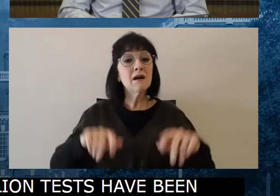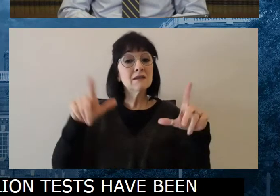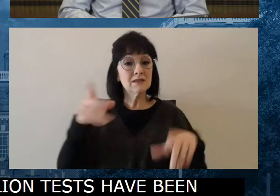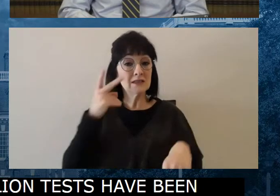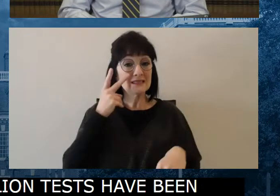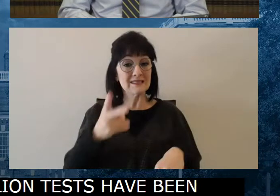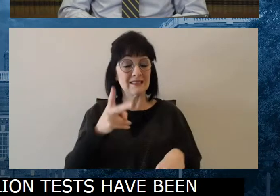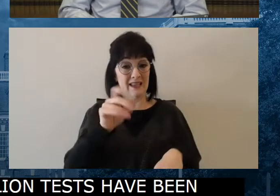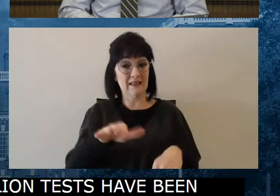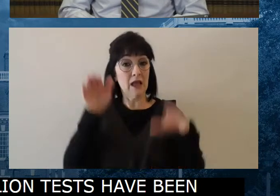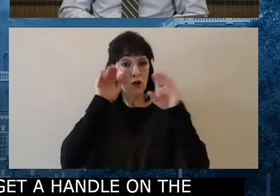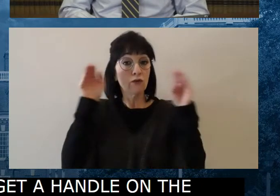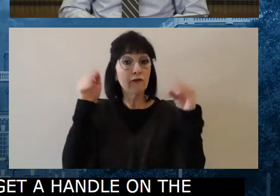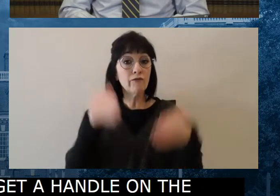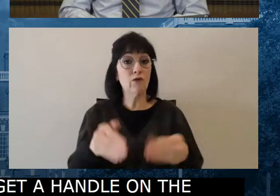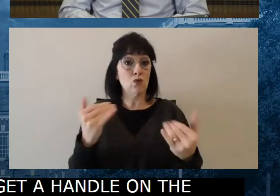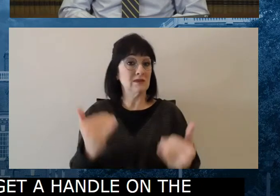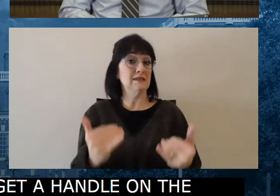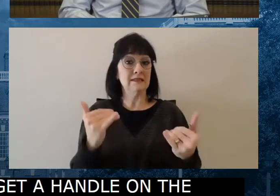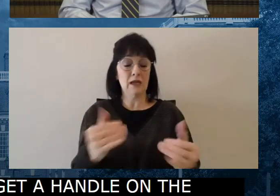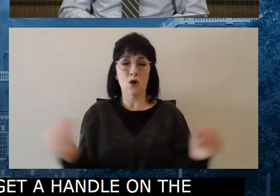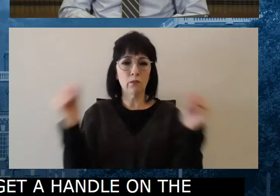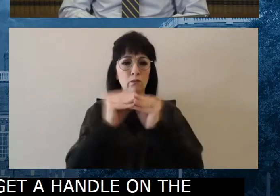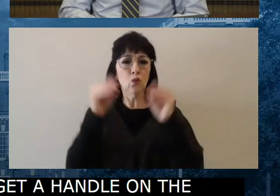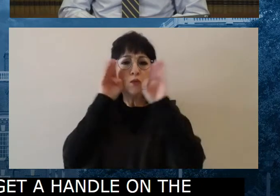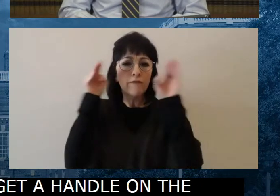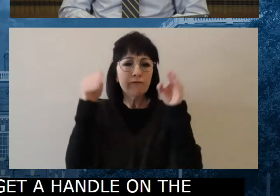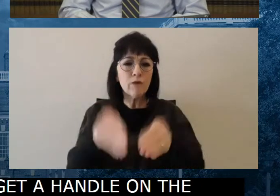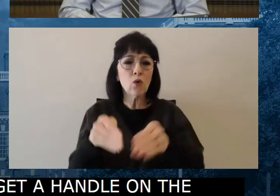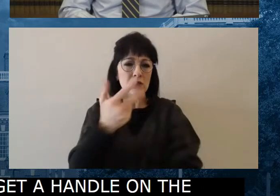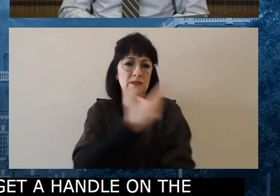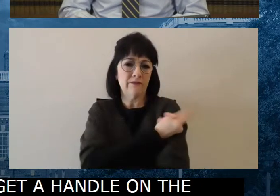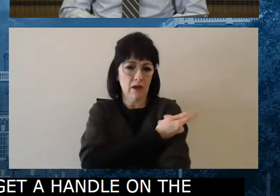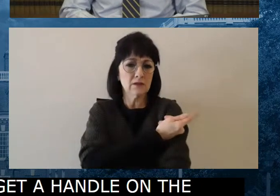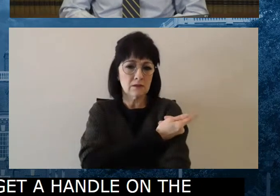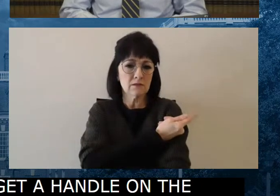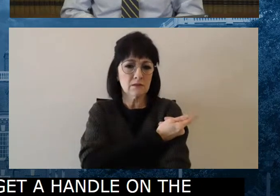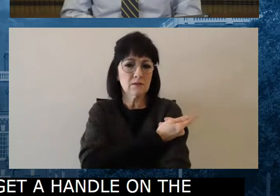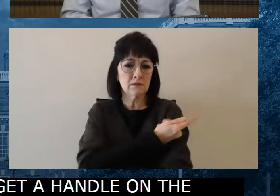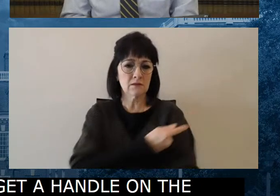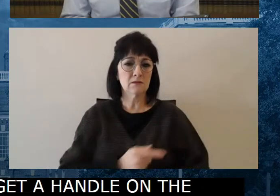our focus on vaccination. Over